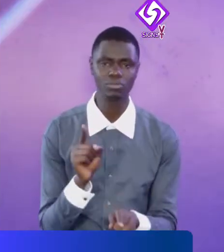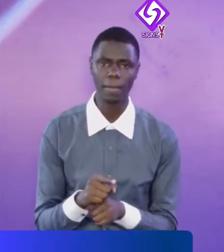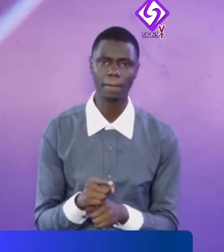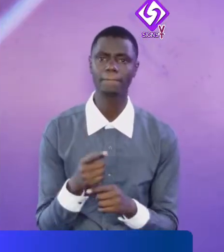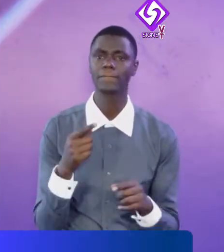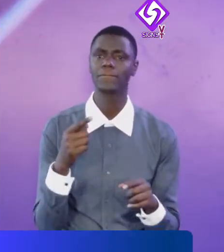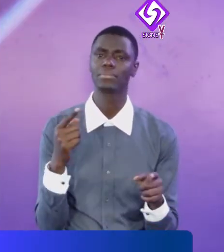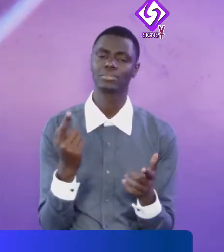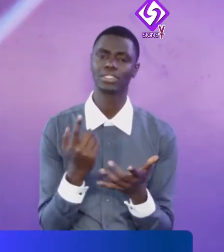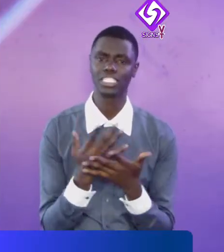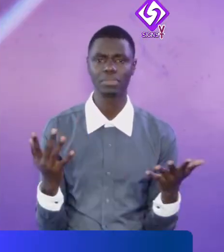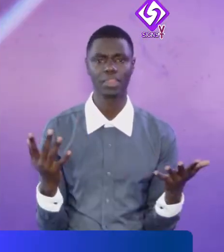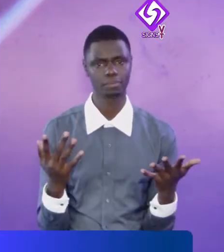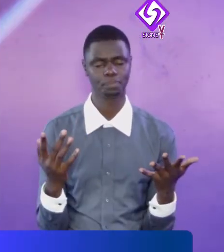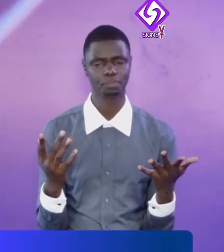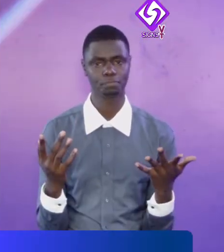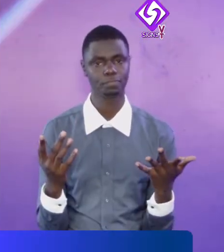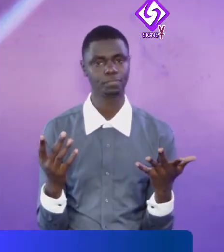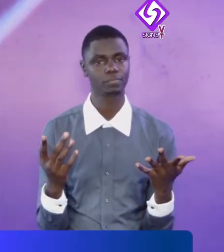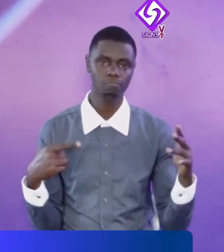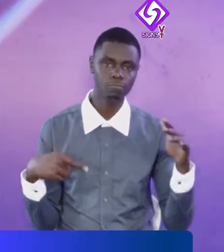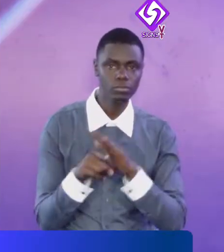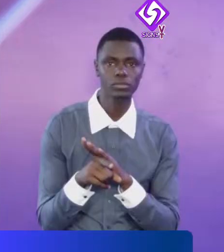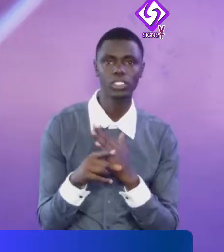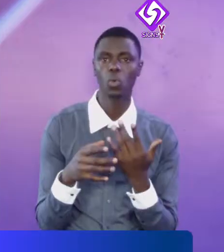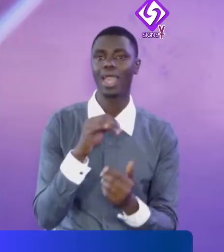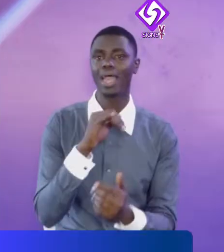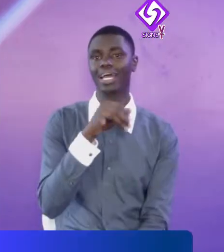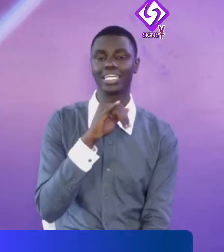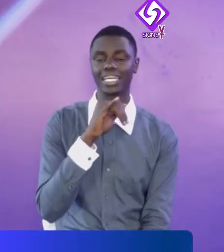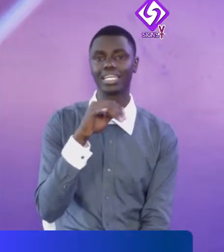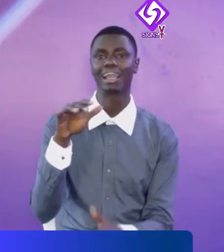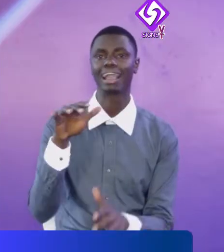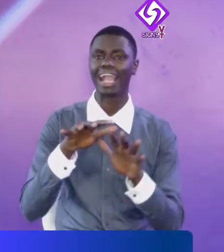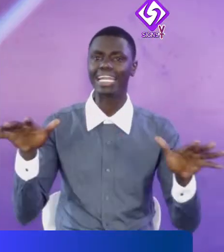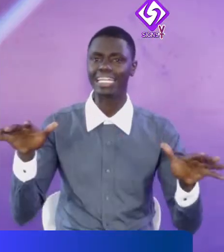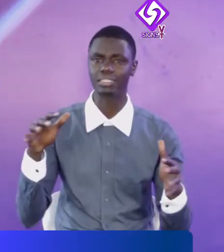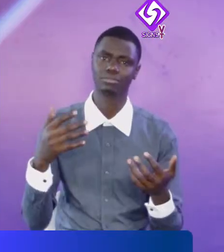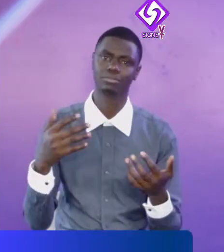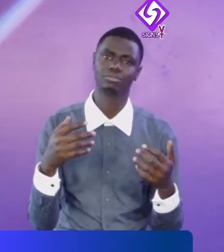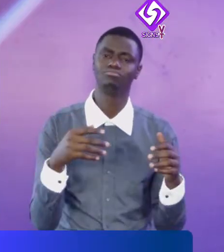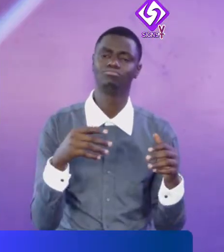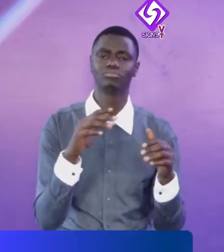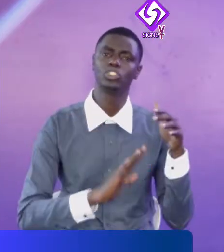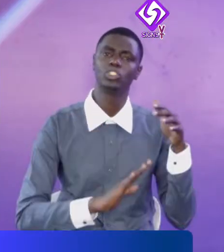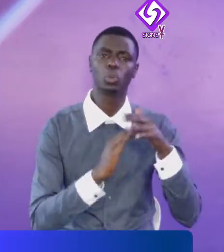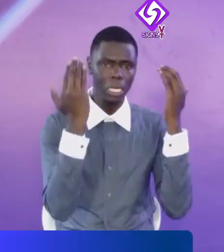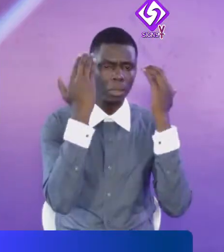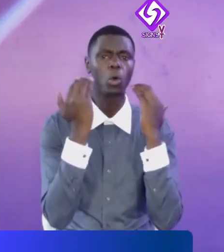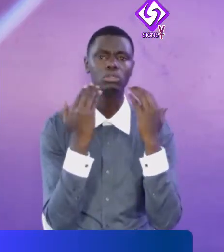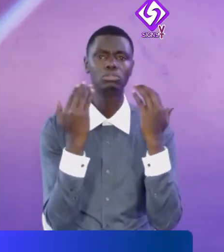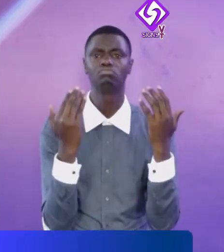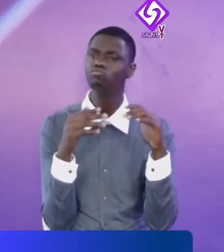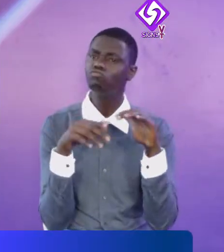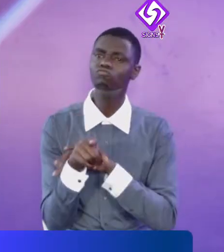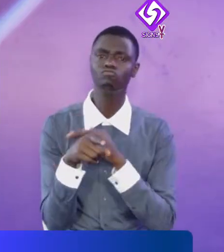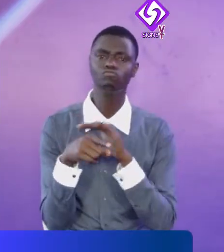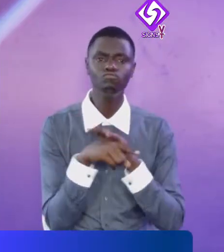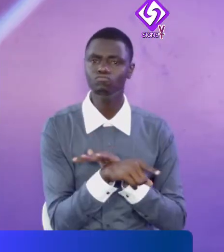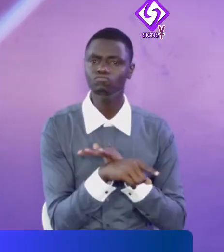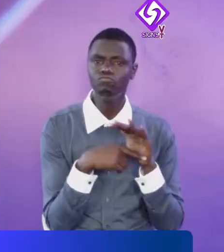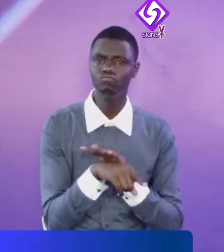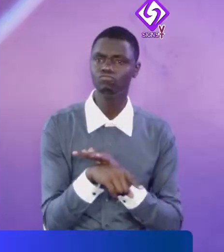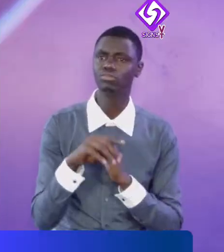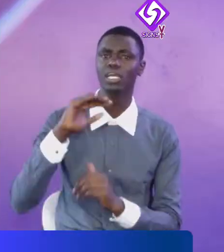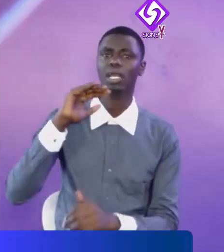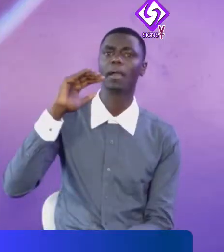is buried, I said the same thing. I went to Jivanji Garden, I said the same thing. I went to Supreme Court, said the same thing. I went to Matatu